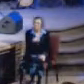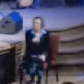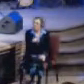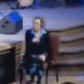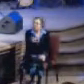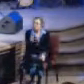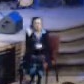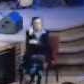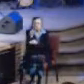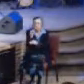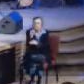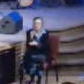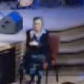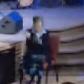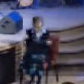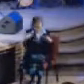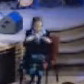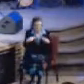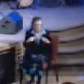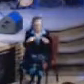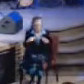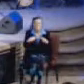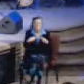This victory that you have.